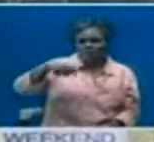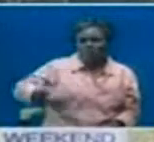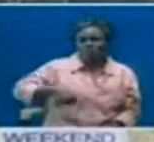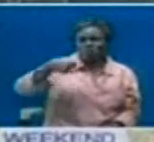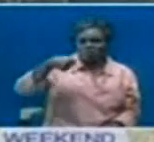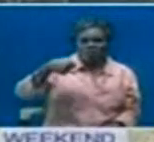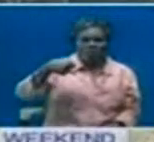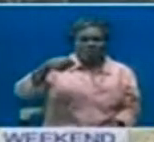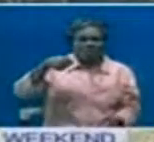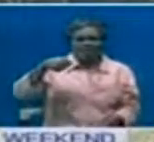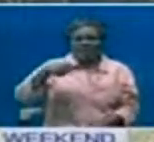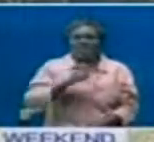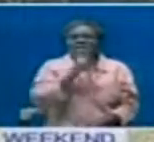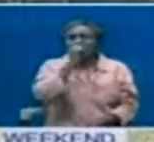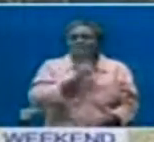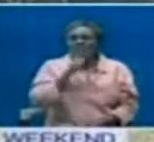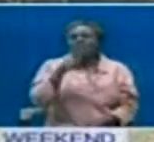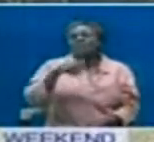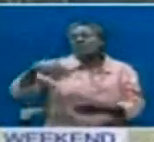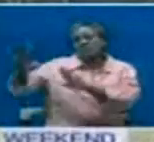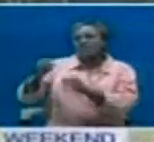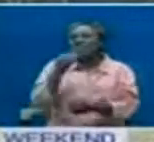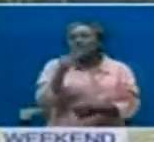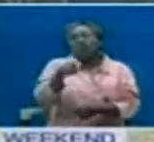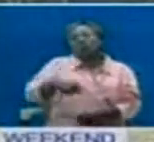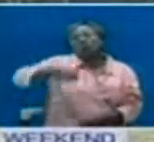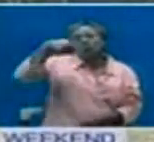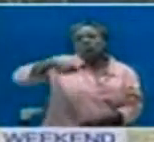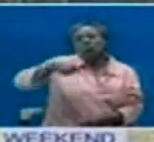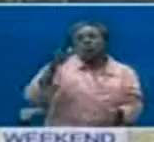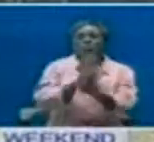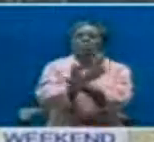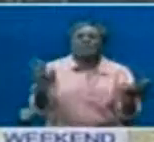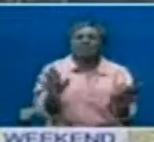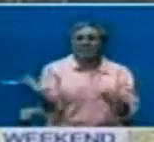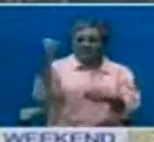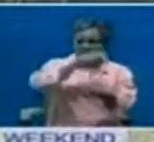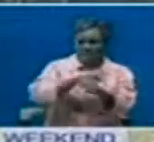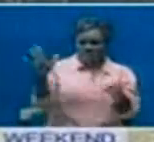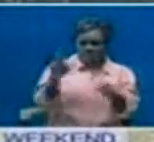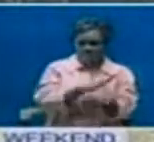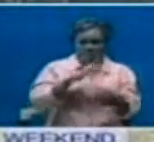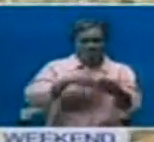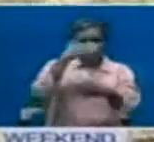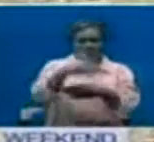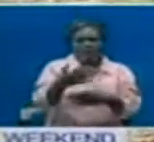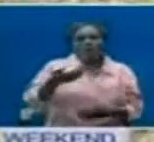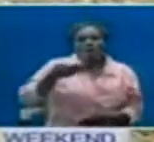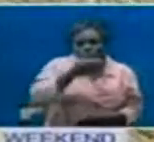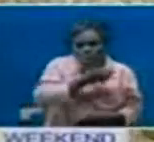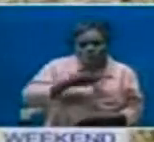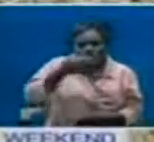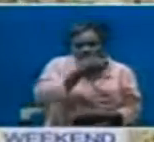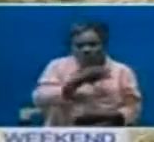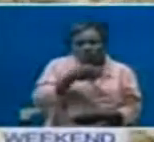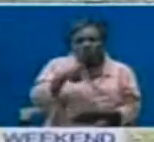Supu. Ile nyama, wengine tu watakula. Supu tu. Mpaka hiyo supu ishe. Alafu sasa wanatengeneza uji. Unahara mpaka